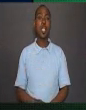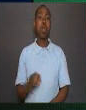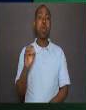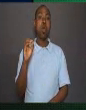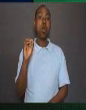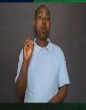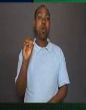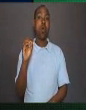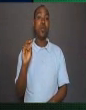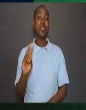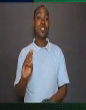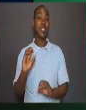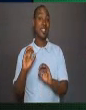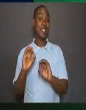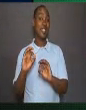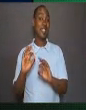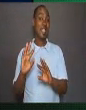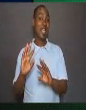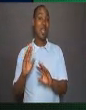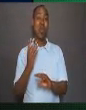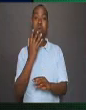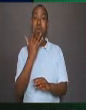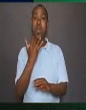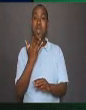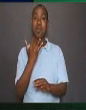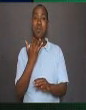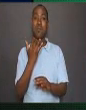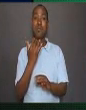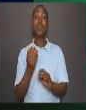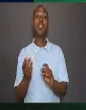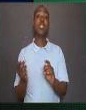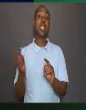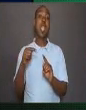deoxygenated blood is constantly replacing it.